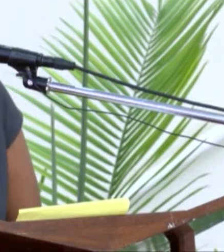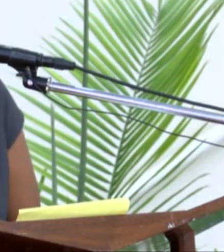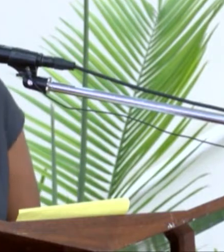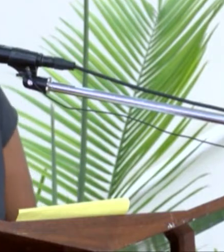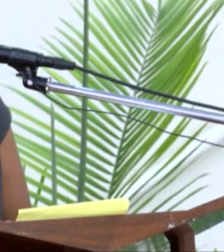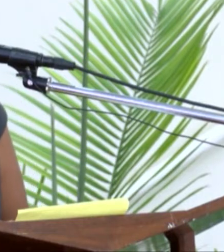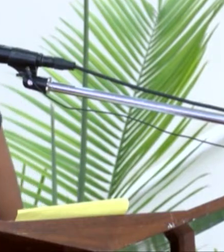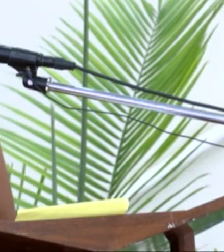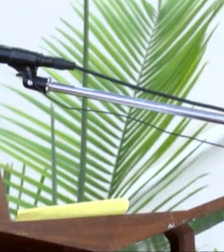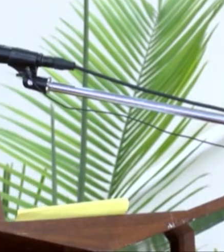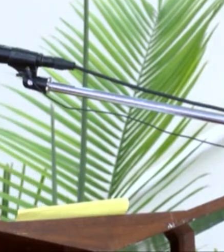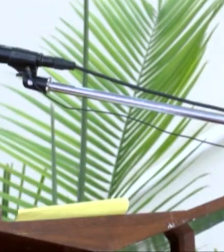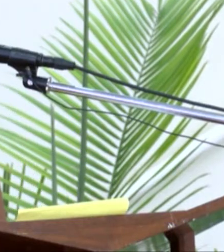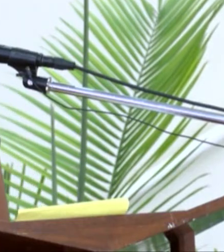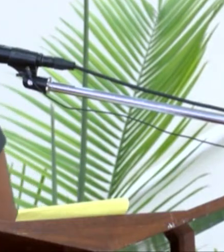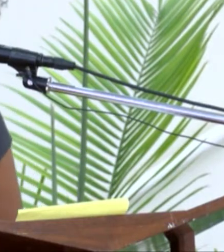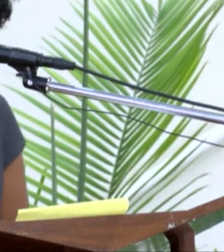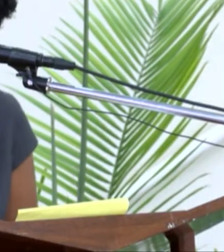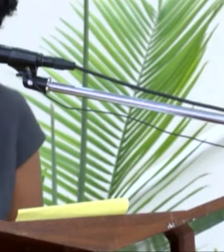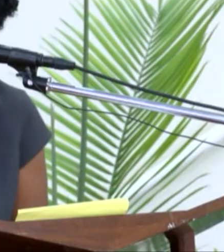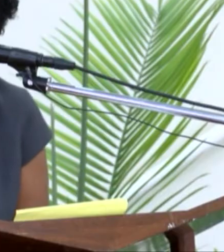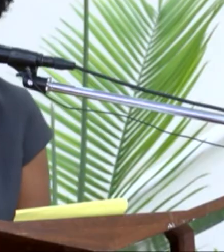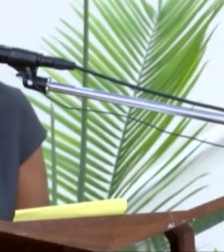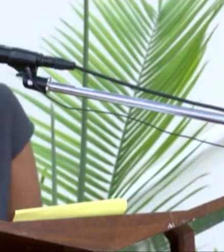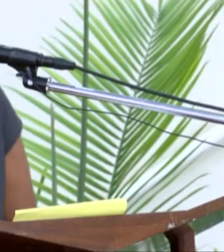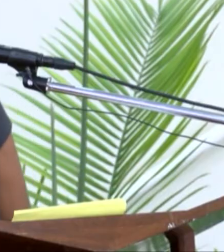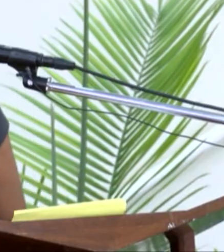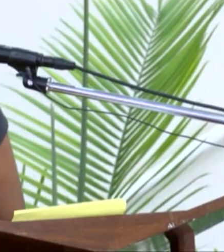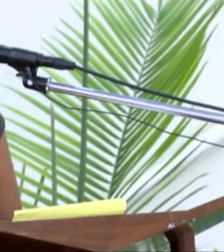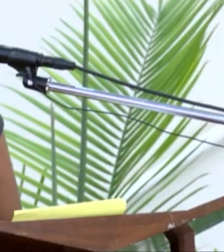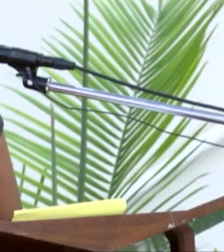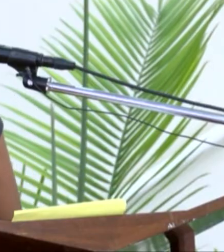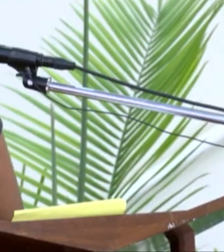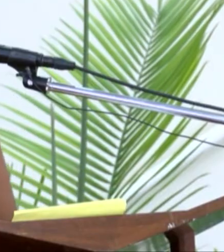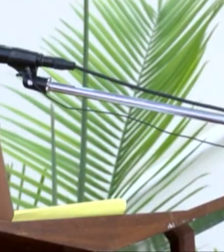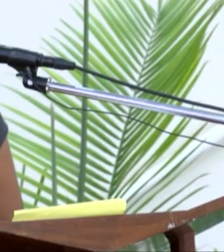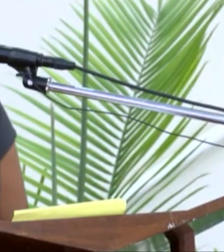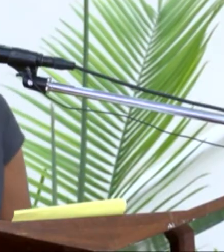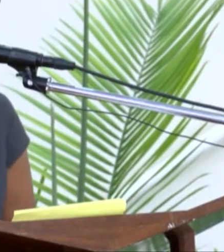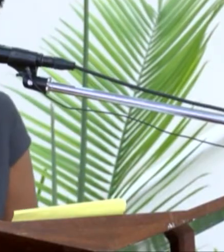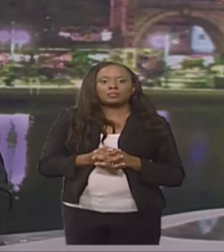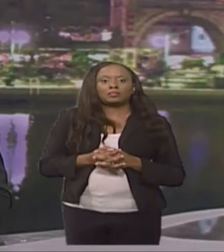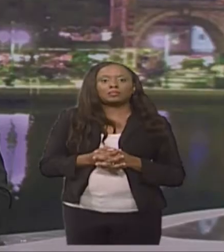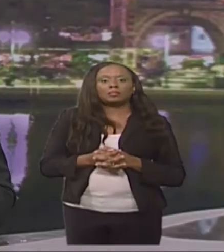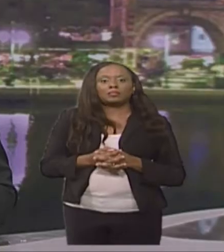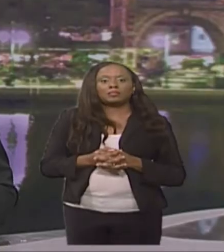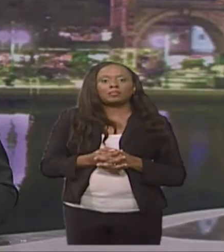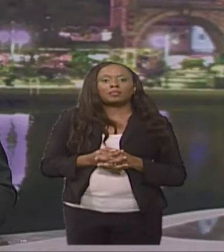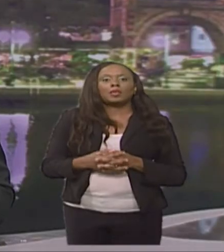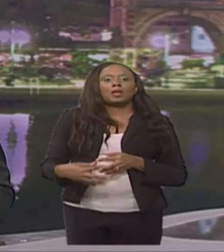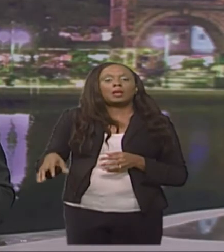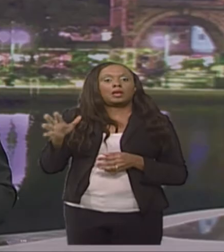another thing that we don't like very much in the public sector, and I'm advised that we have similar challenges in the private sector as well. Now,